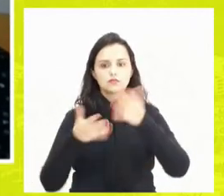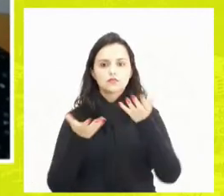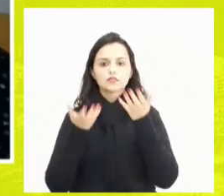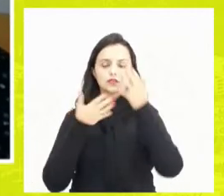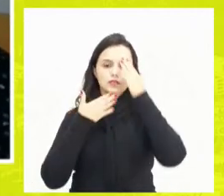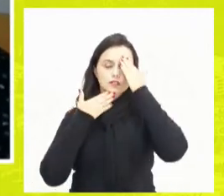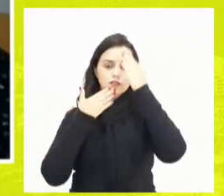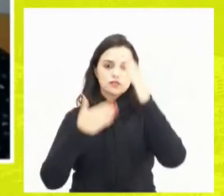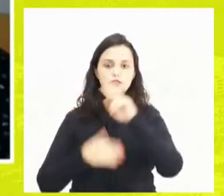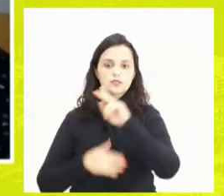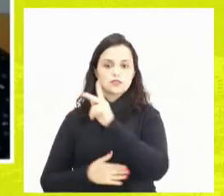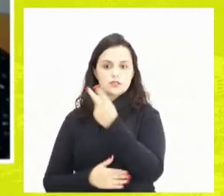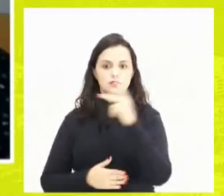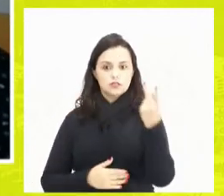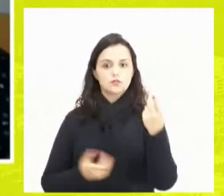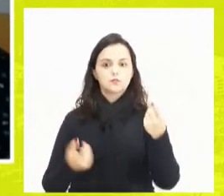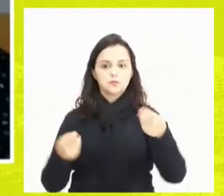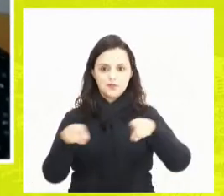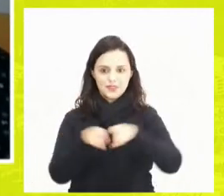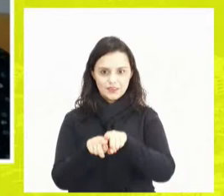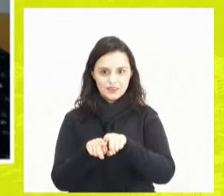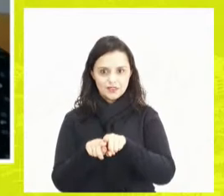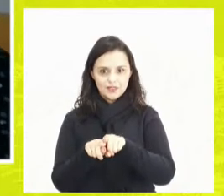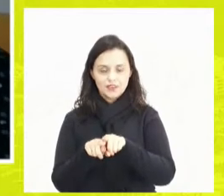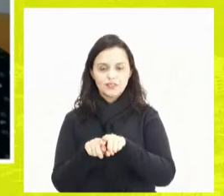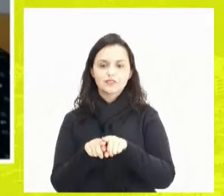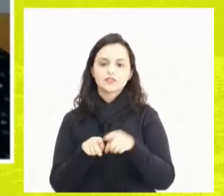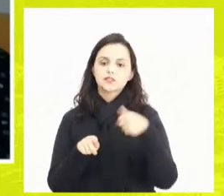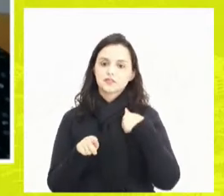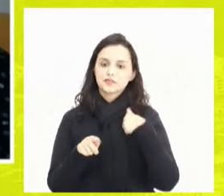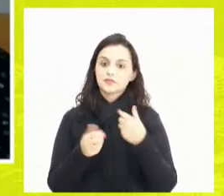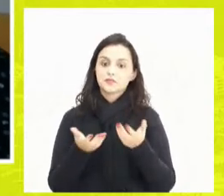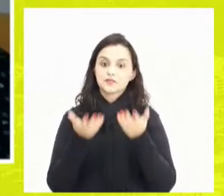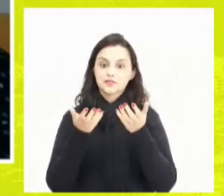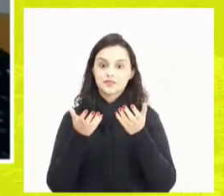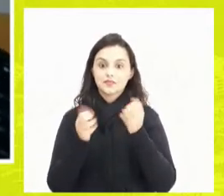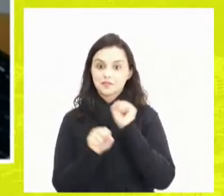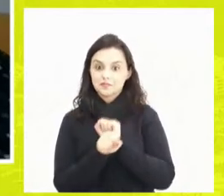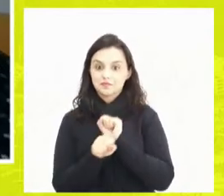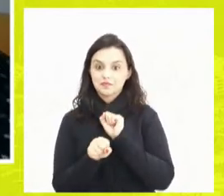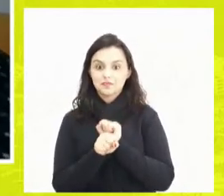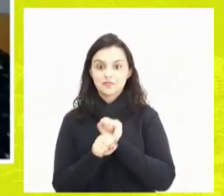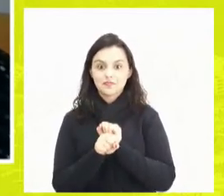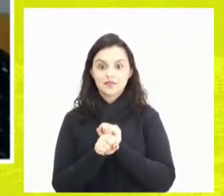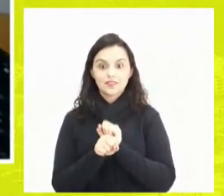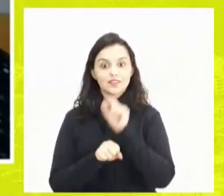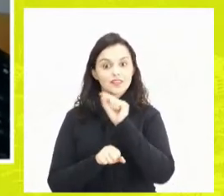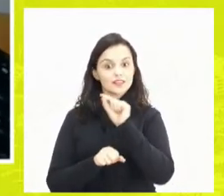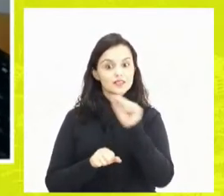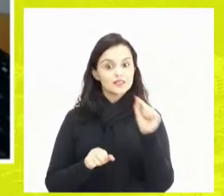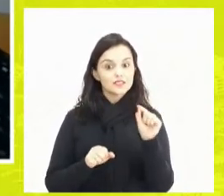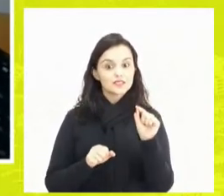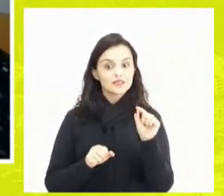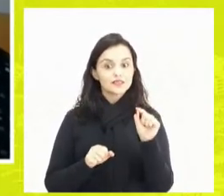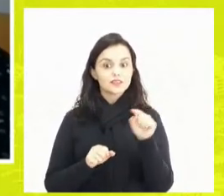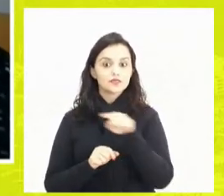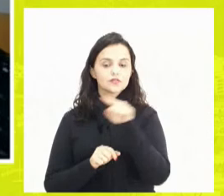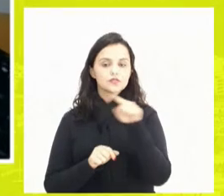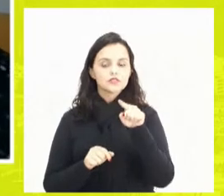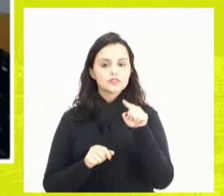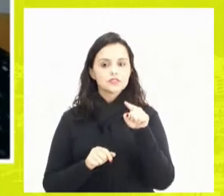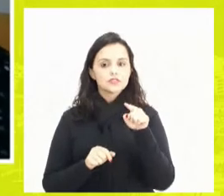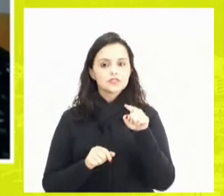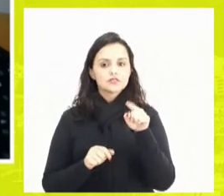thank the hex hackers our partners and i hope that if we